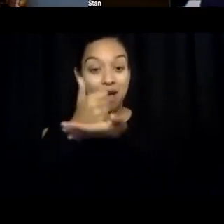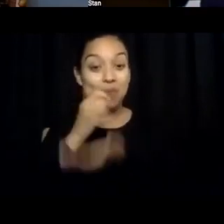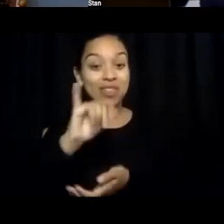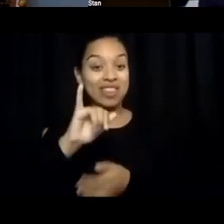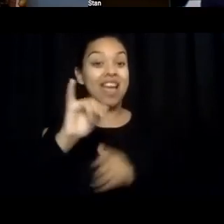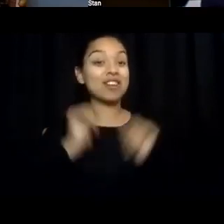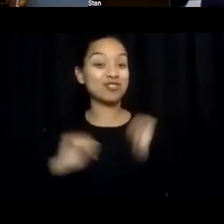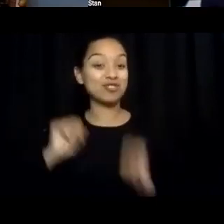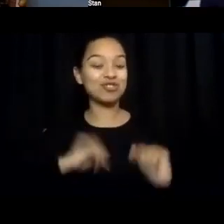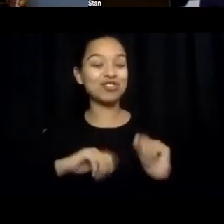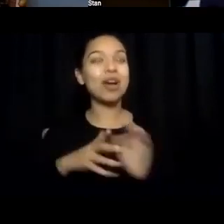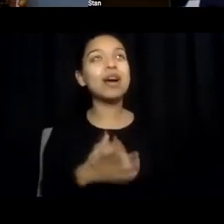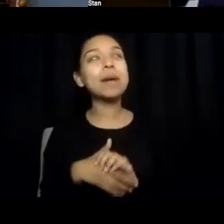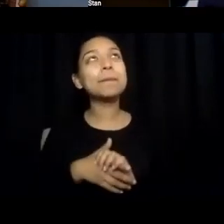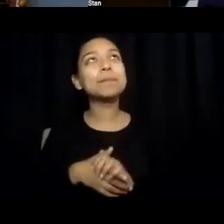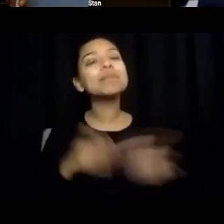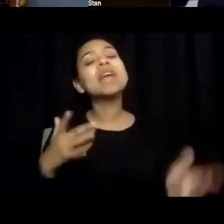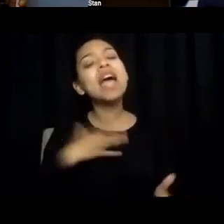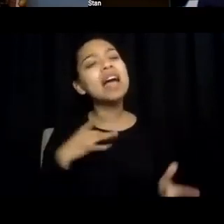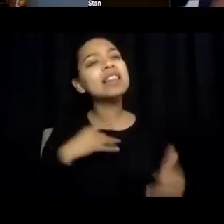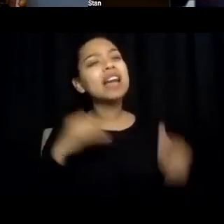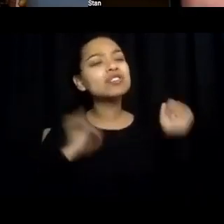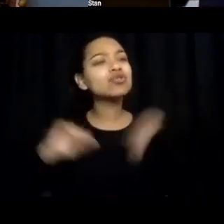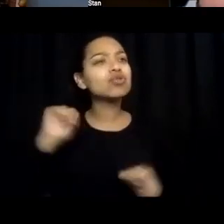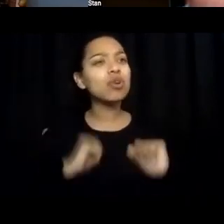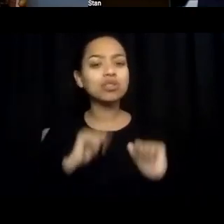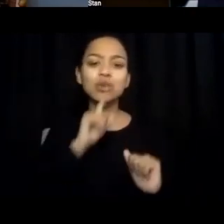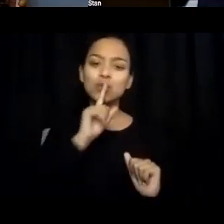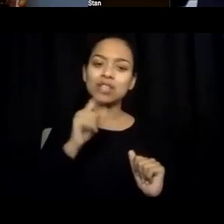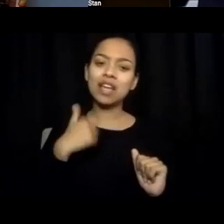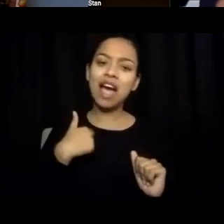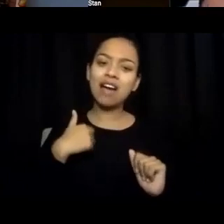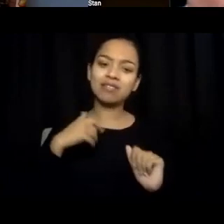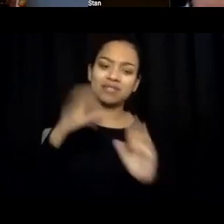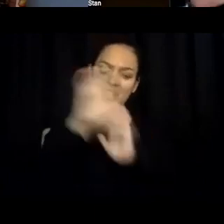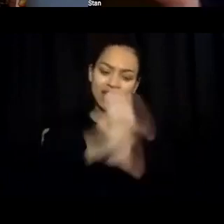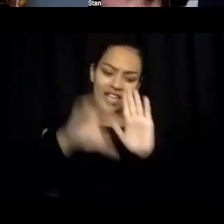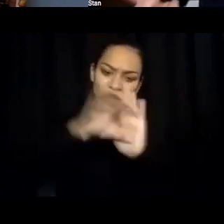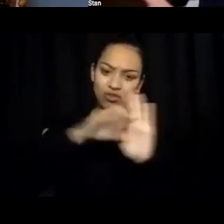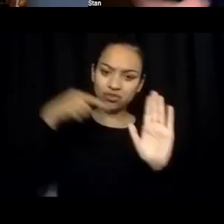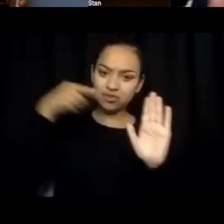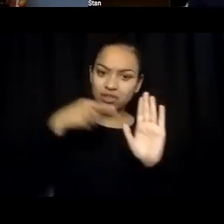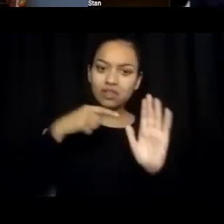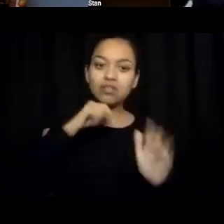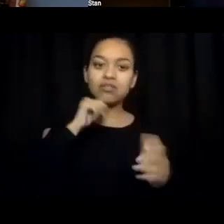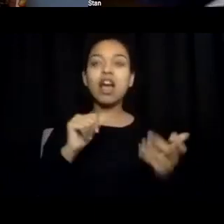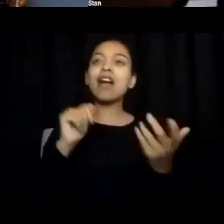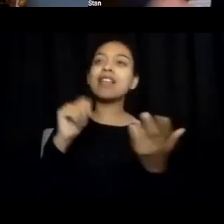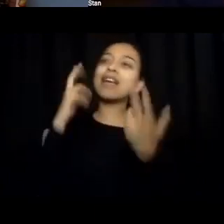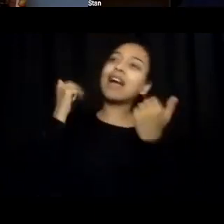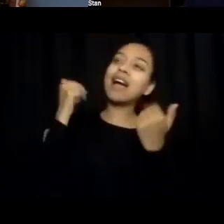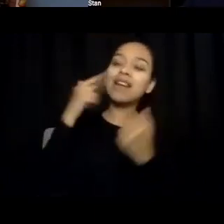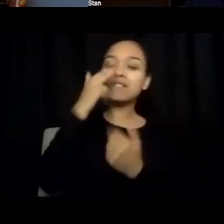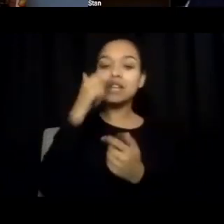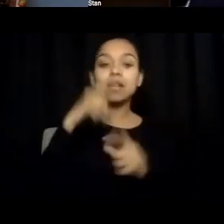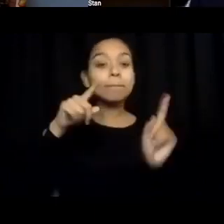I like the shows that were more character based. Yeah. Not just haha funny, but that the jokes came